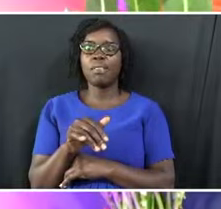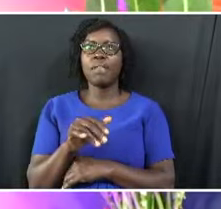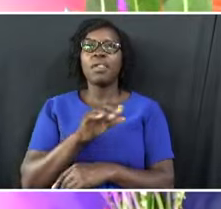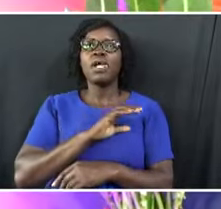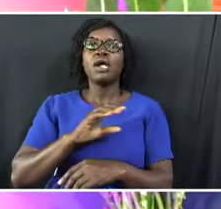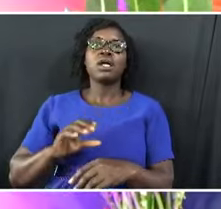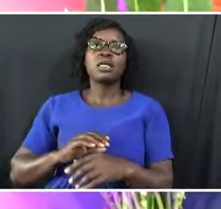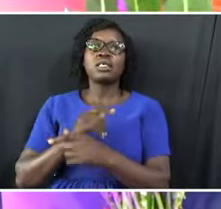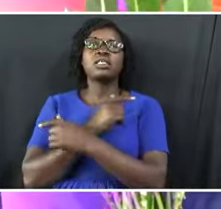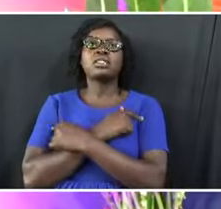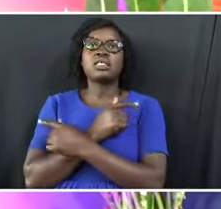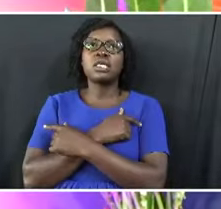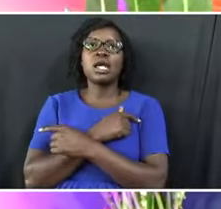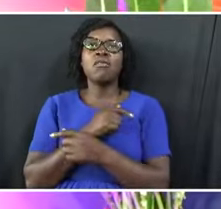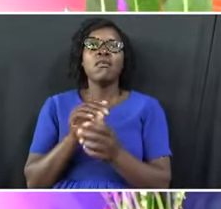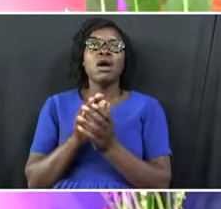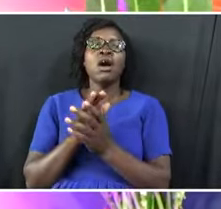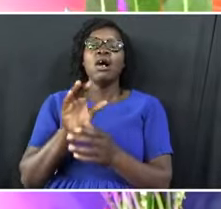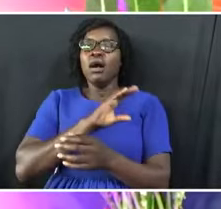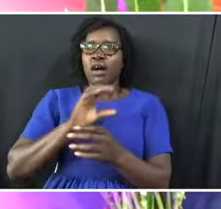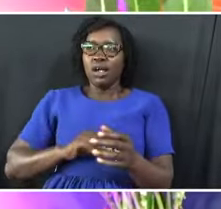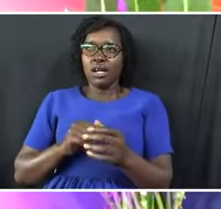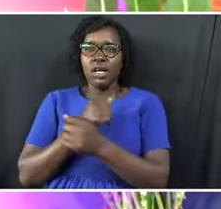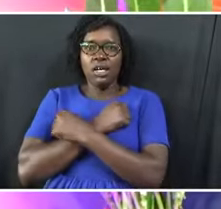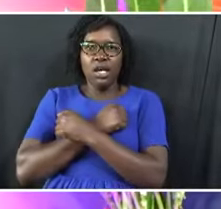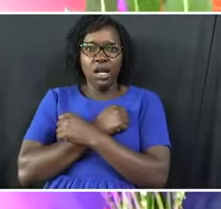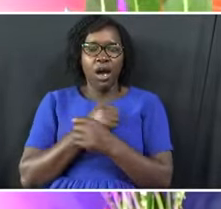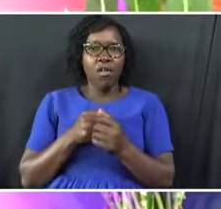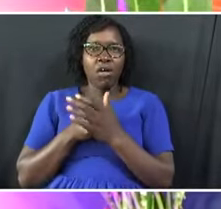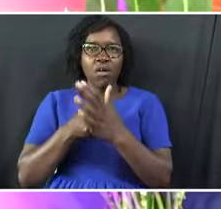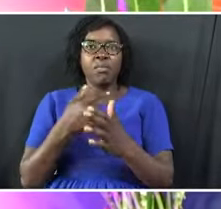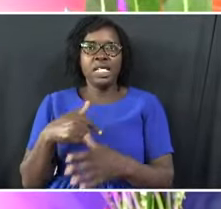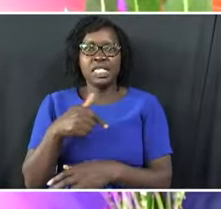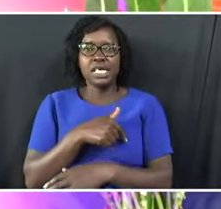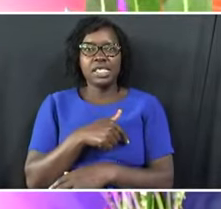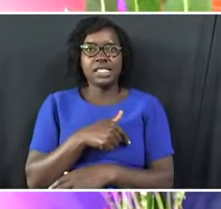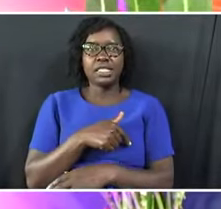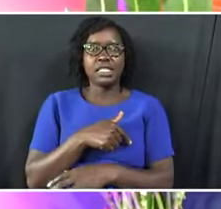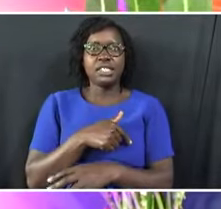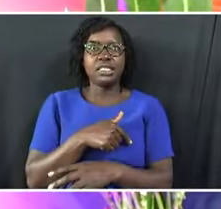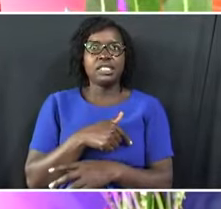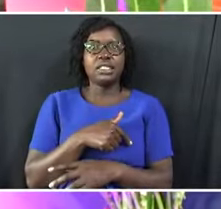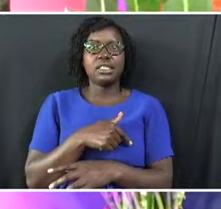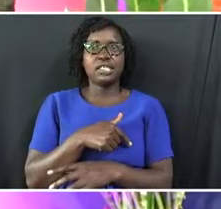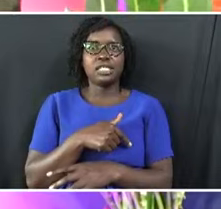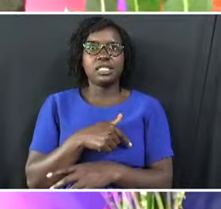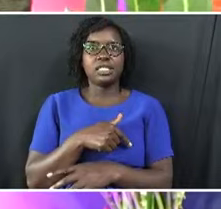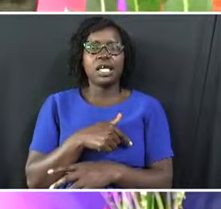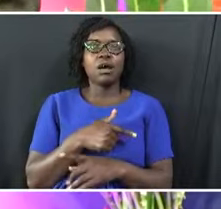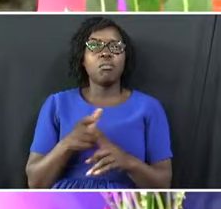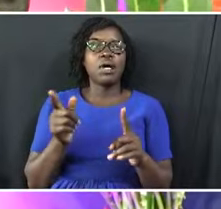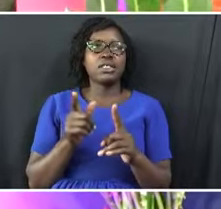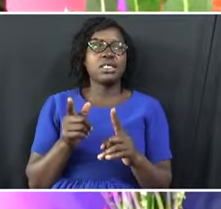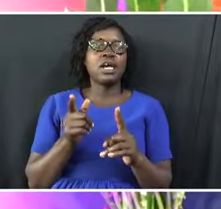Christ's love compels us. But the overall theme for the